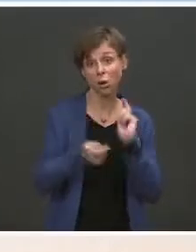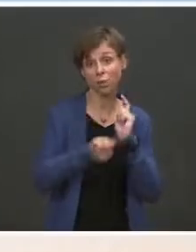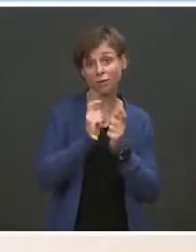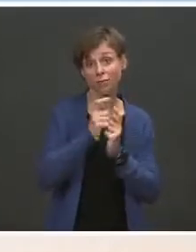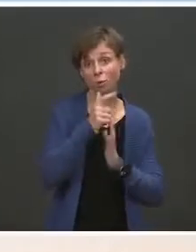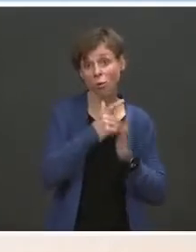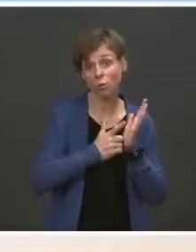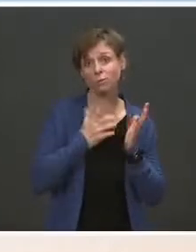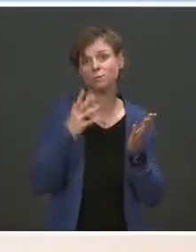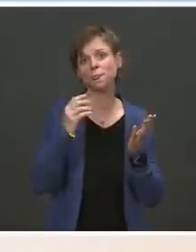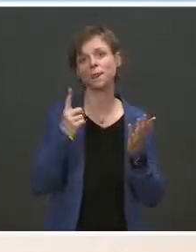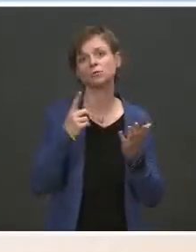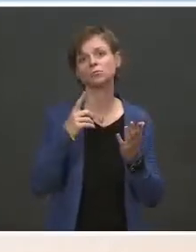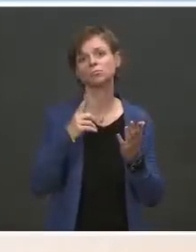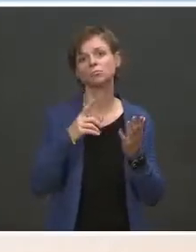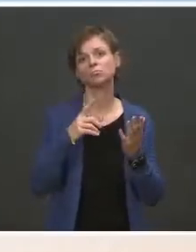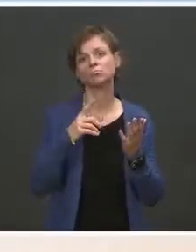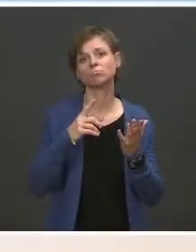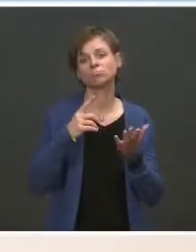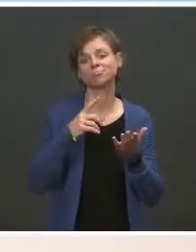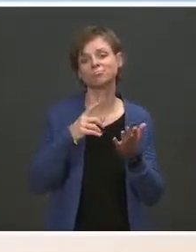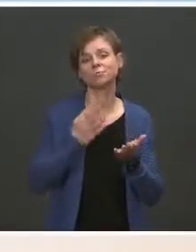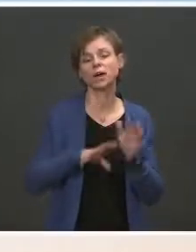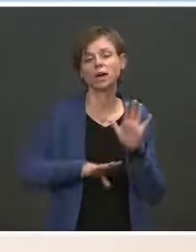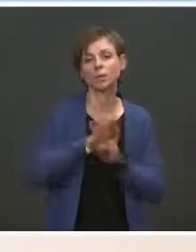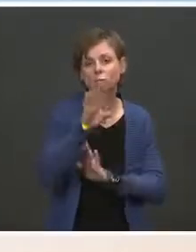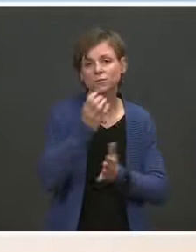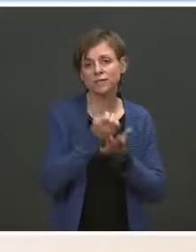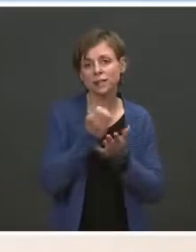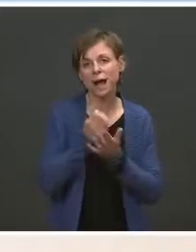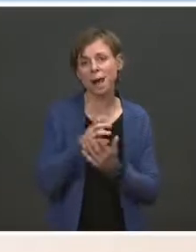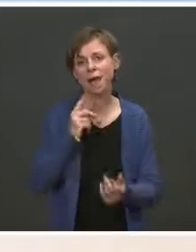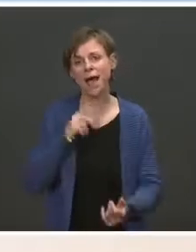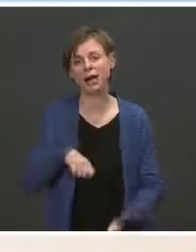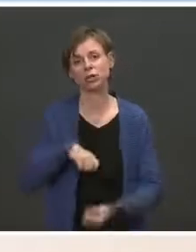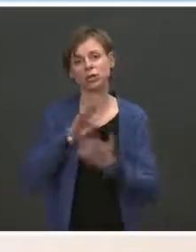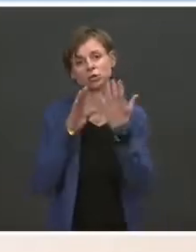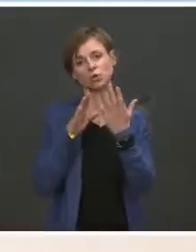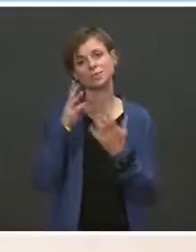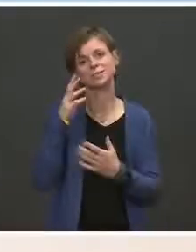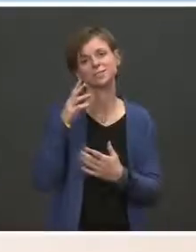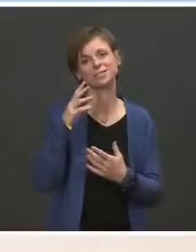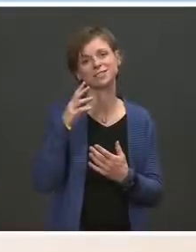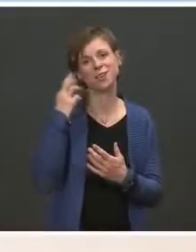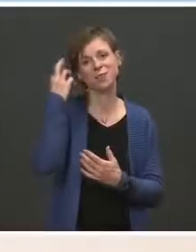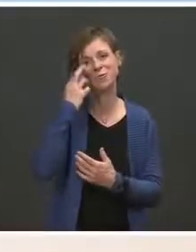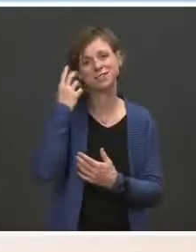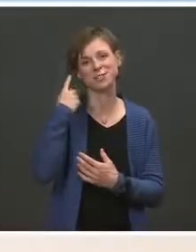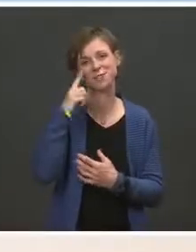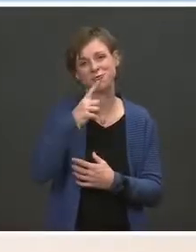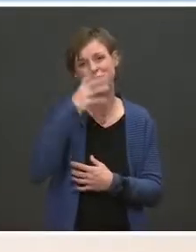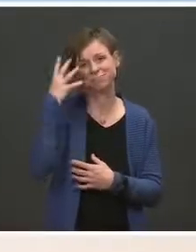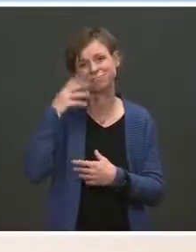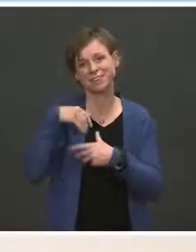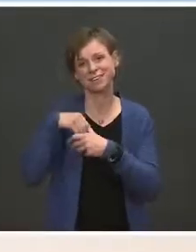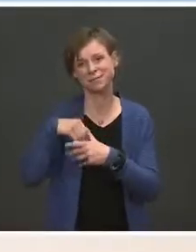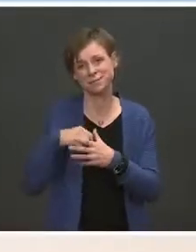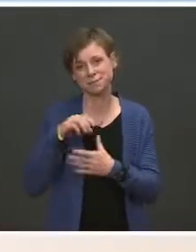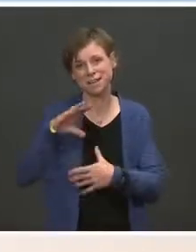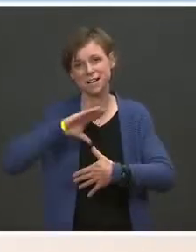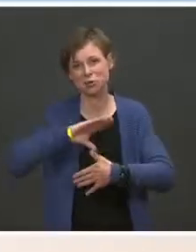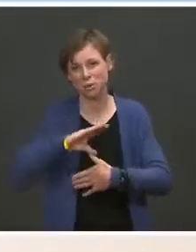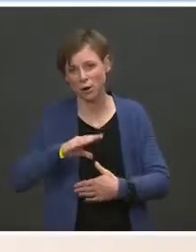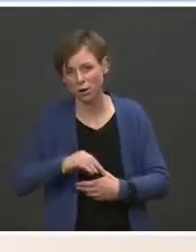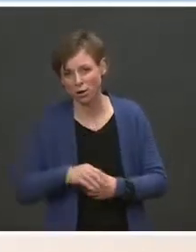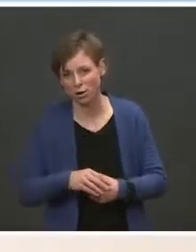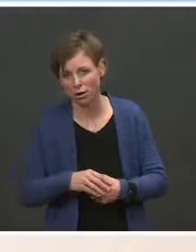and address the root causes of migration from Central America. With that, Zeke, kick us off. Thank you, Jen. Just following up on a scooplet